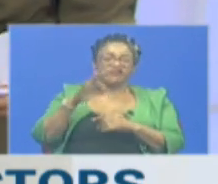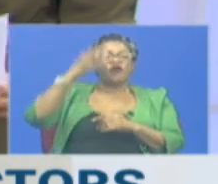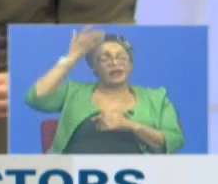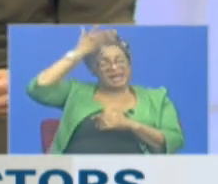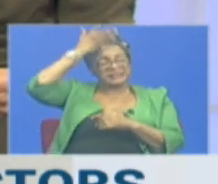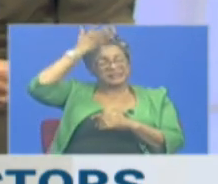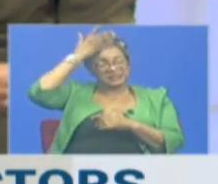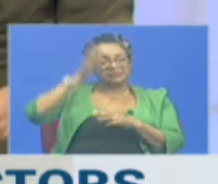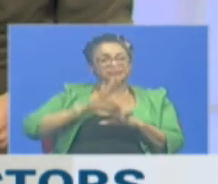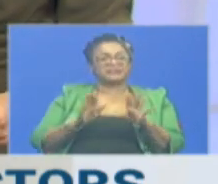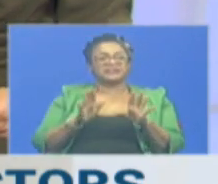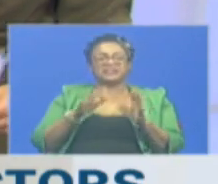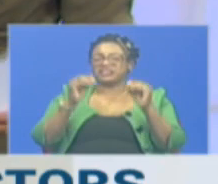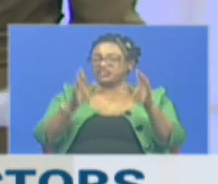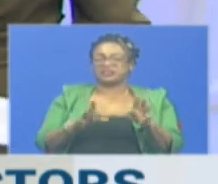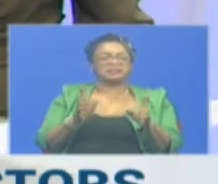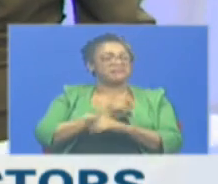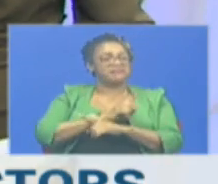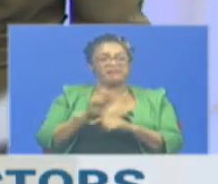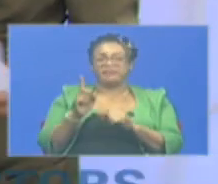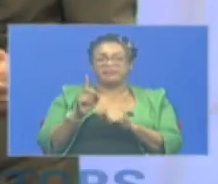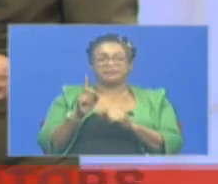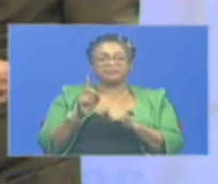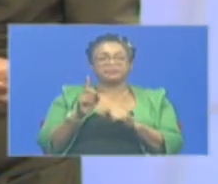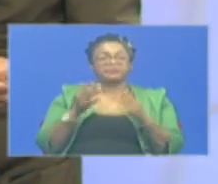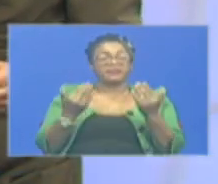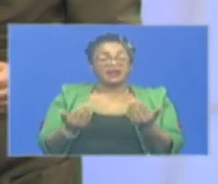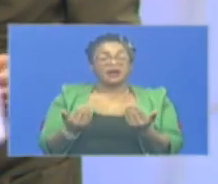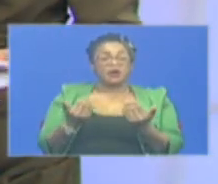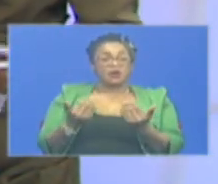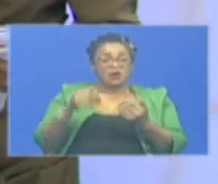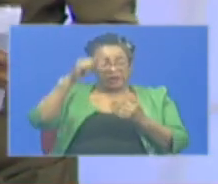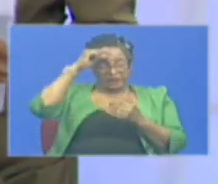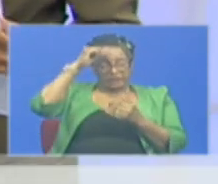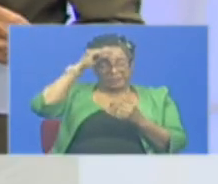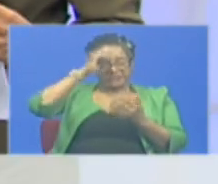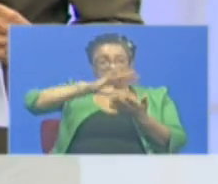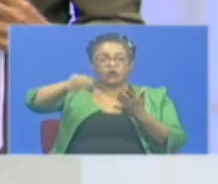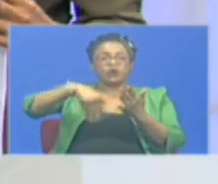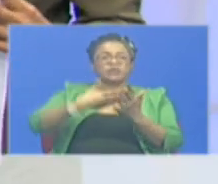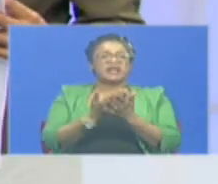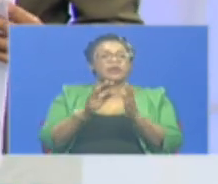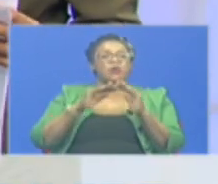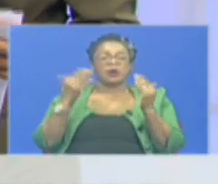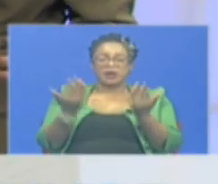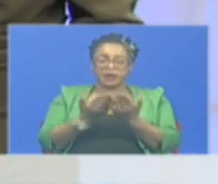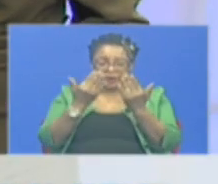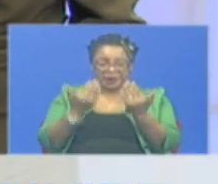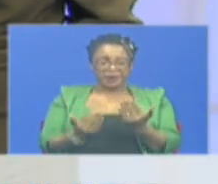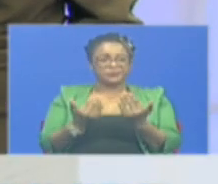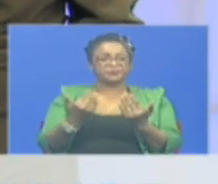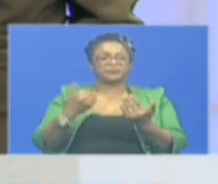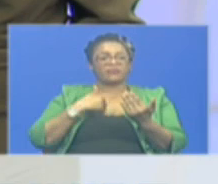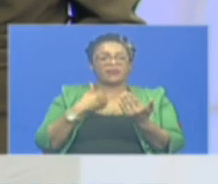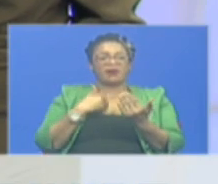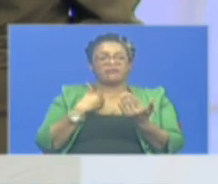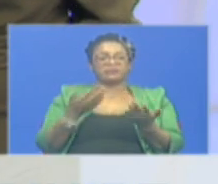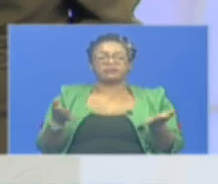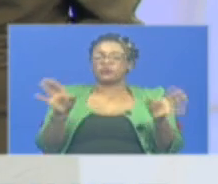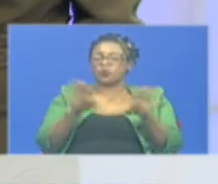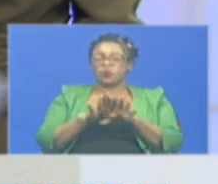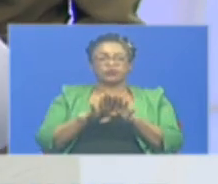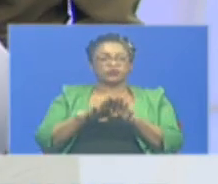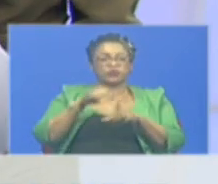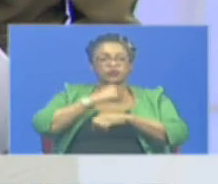course, not teachers. All right, now, governments across the world have, of course, shut down schools and sent learners